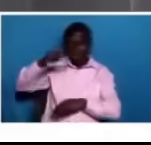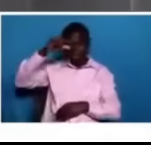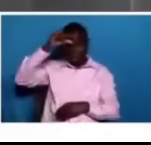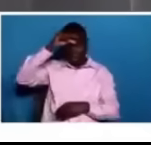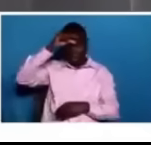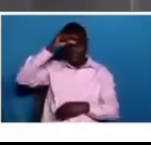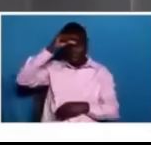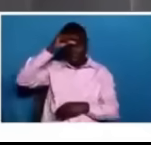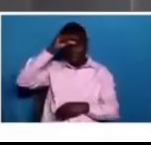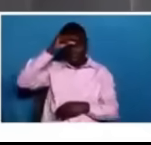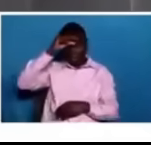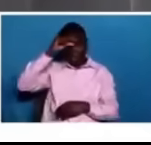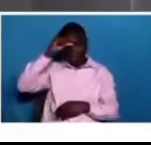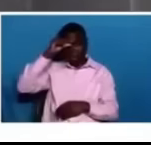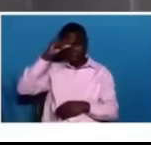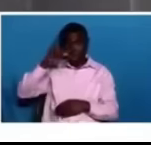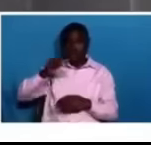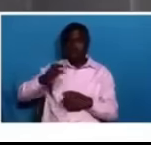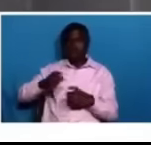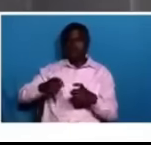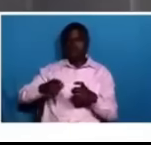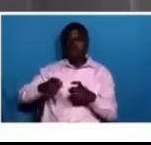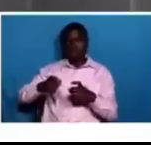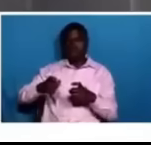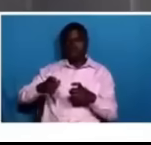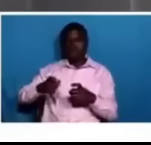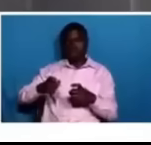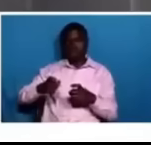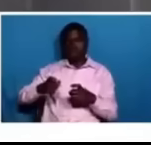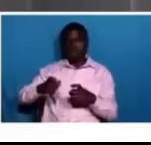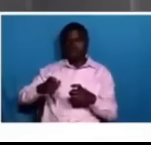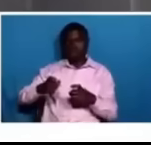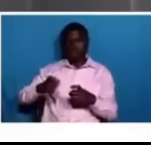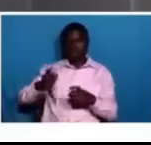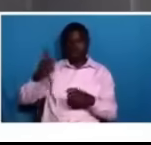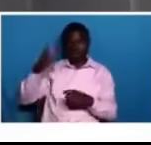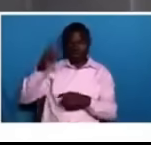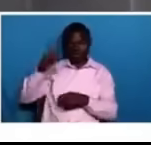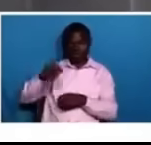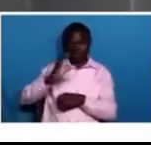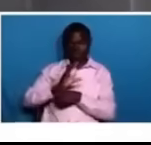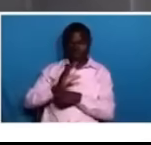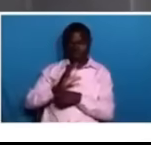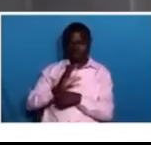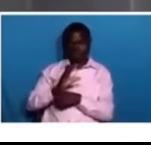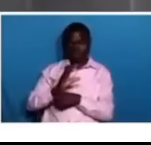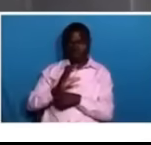must engage. And this church is very central to that.